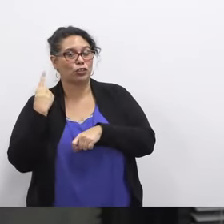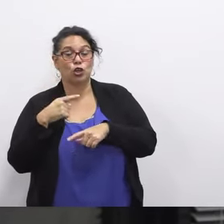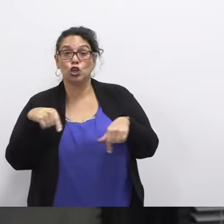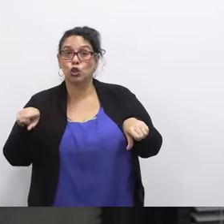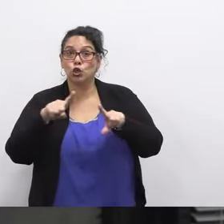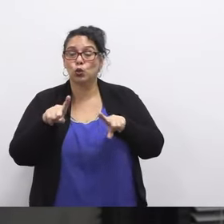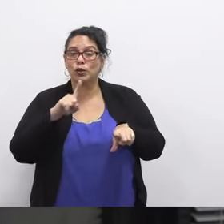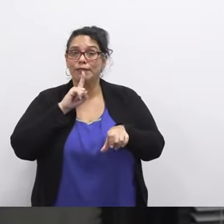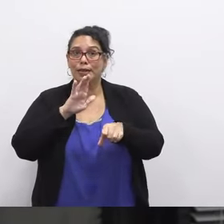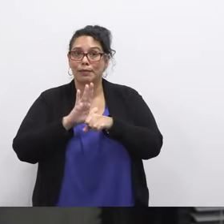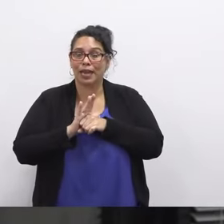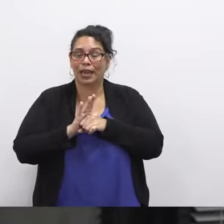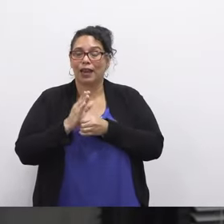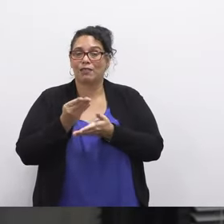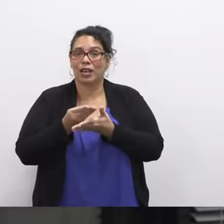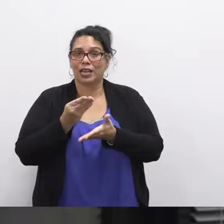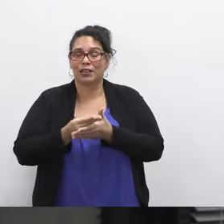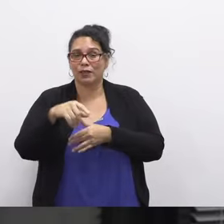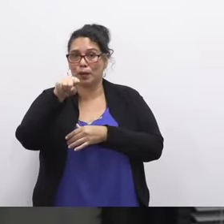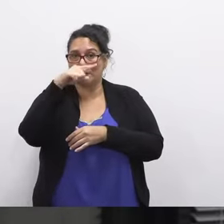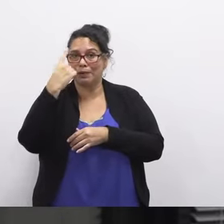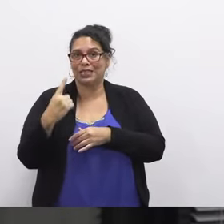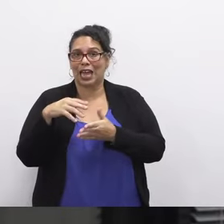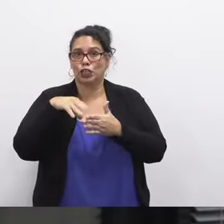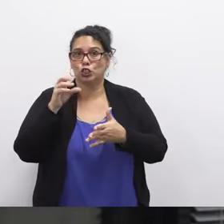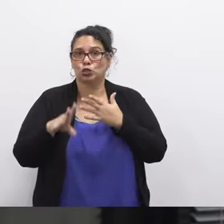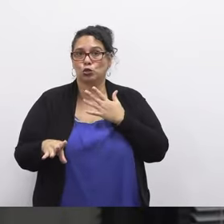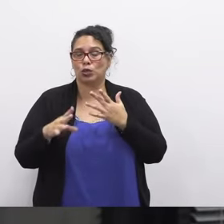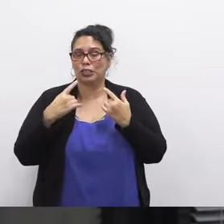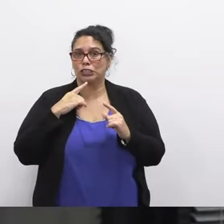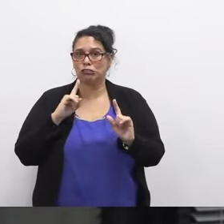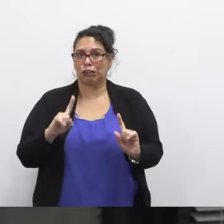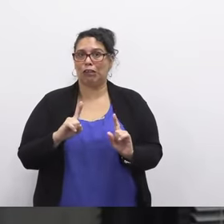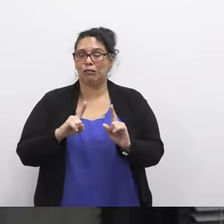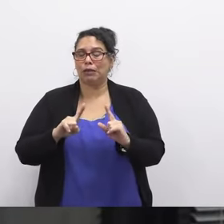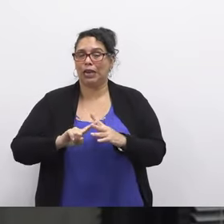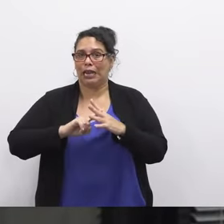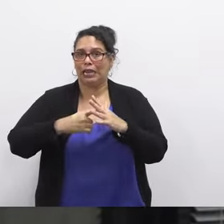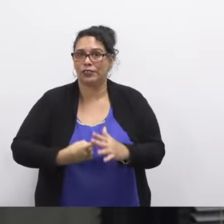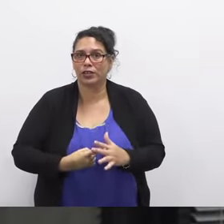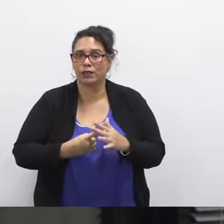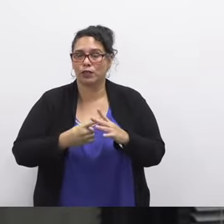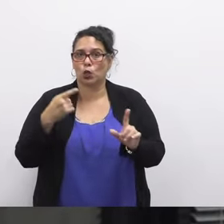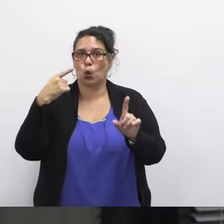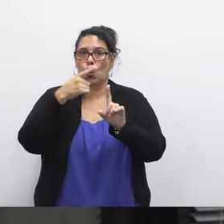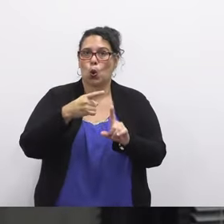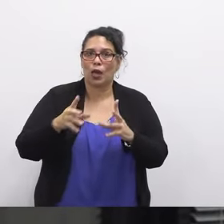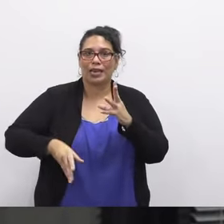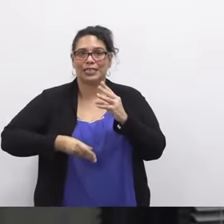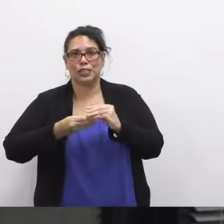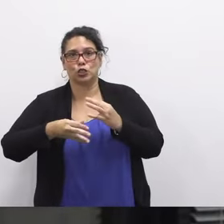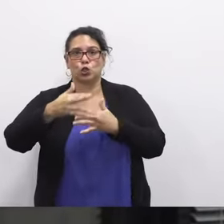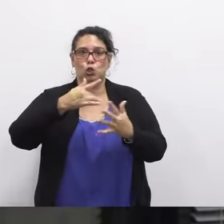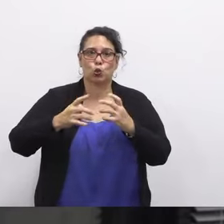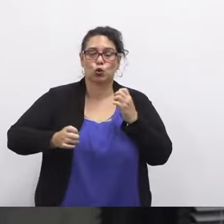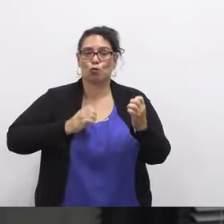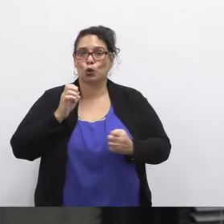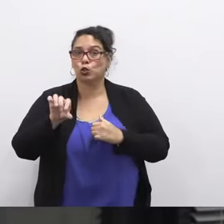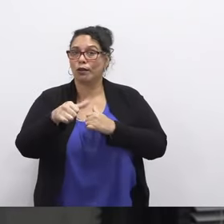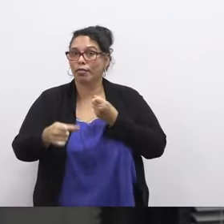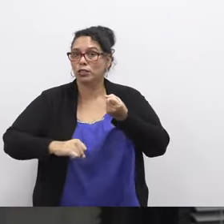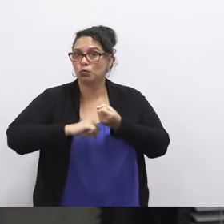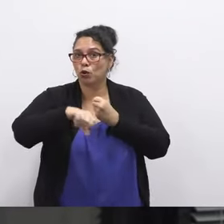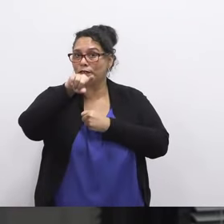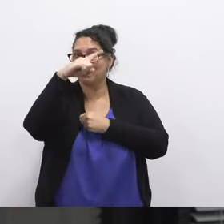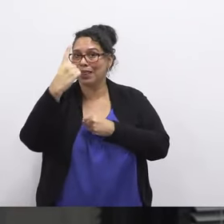to developing a Black Student Achievement Initiative with the goal of providing additional academic, social, emotional, and other support for